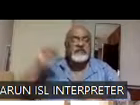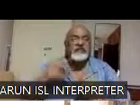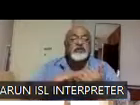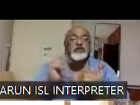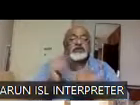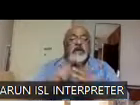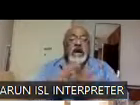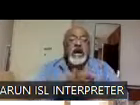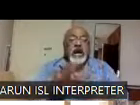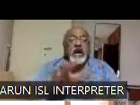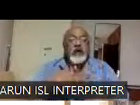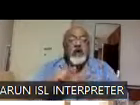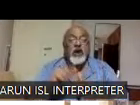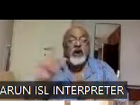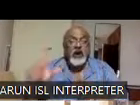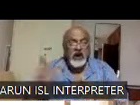then